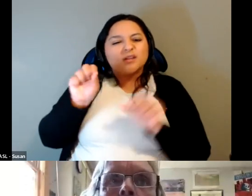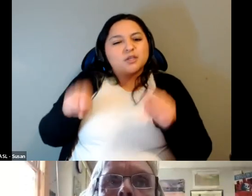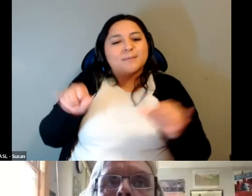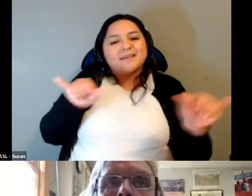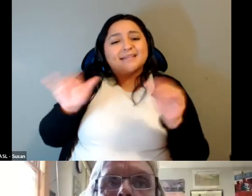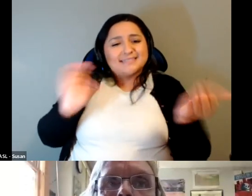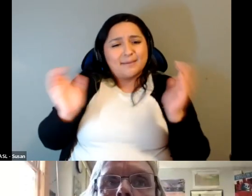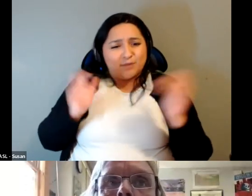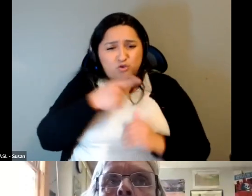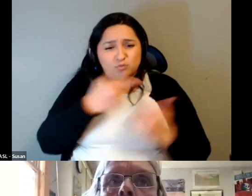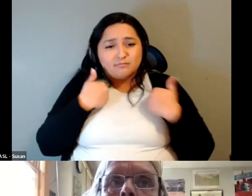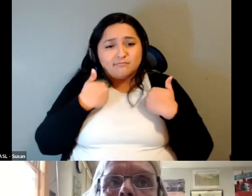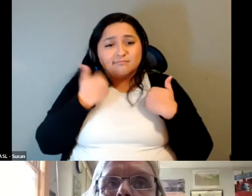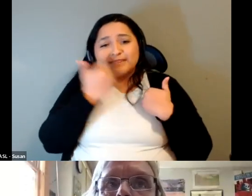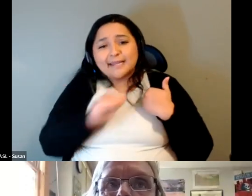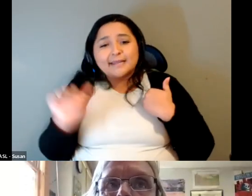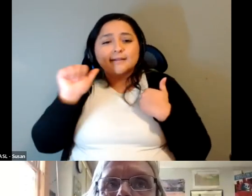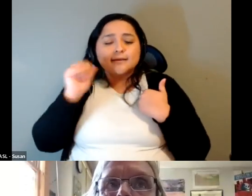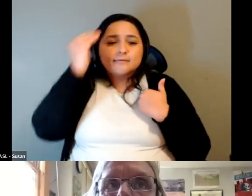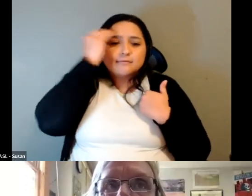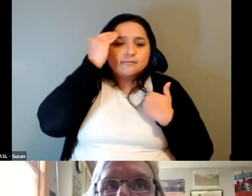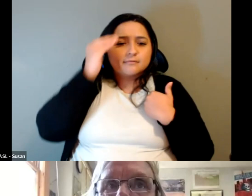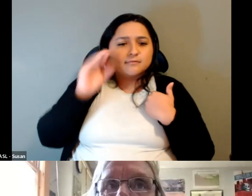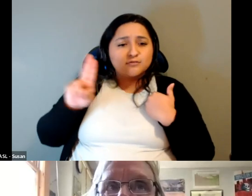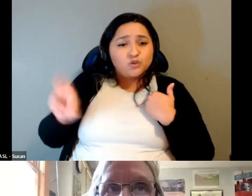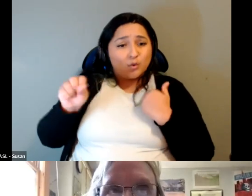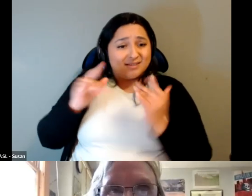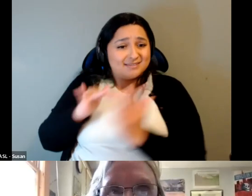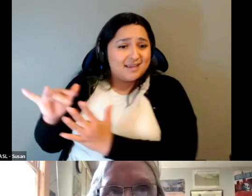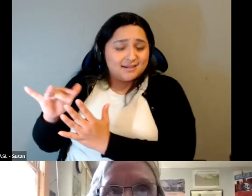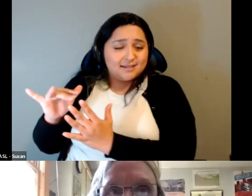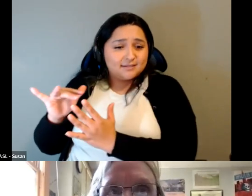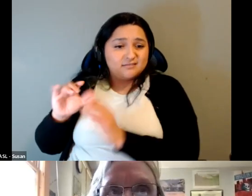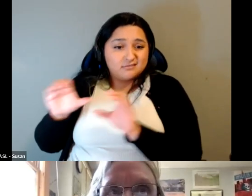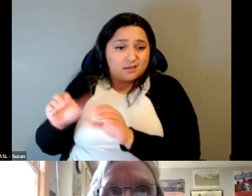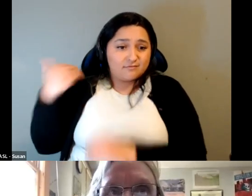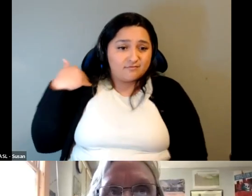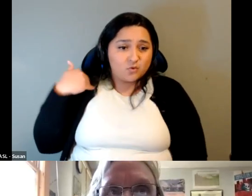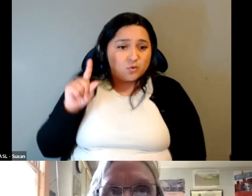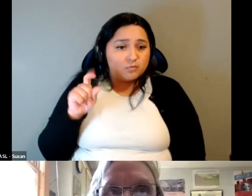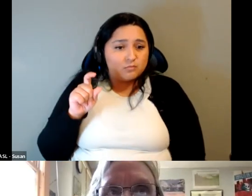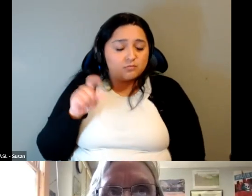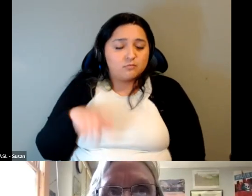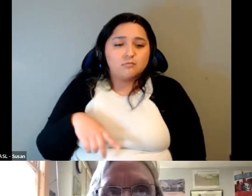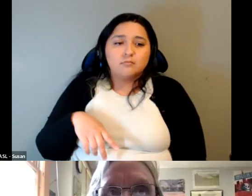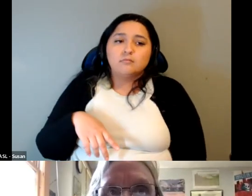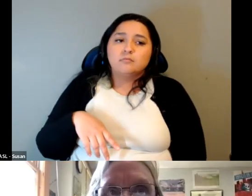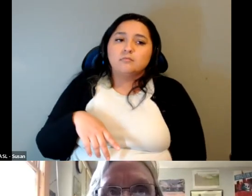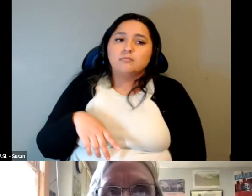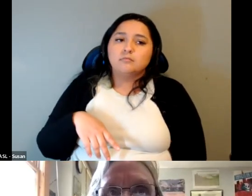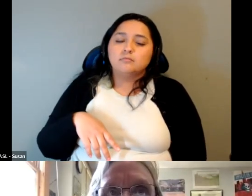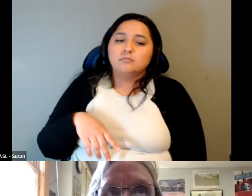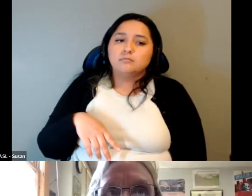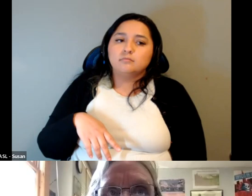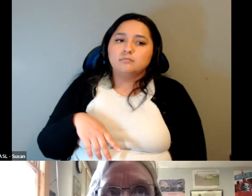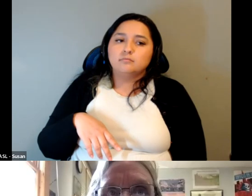studies that have been done in the U.S.? Well, the prototype typical study was done by Sam